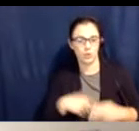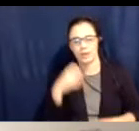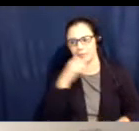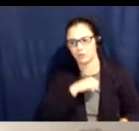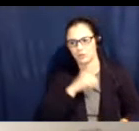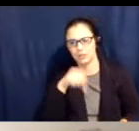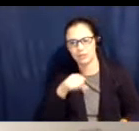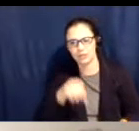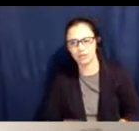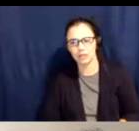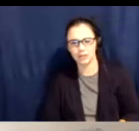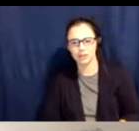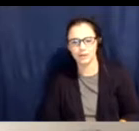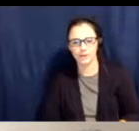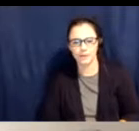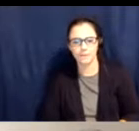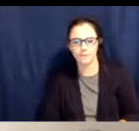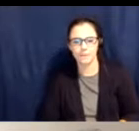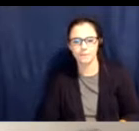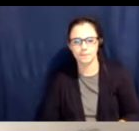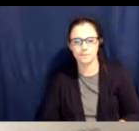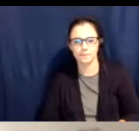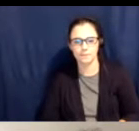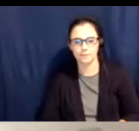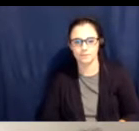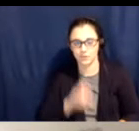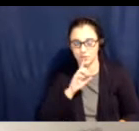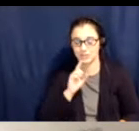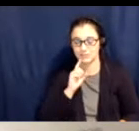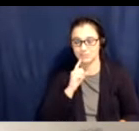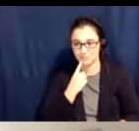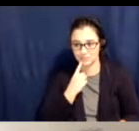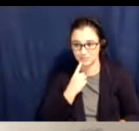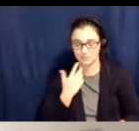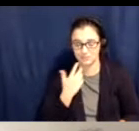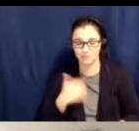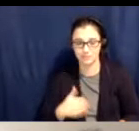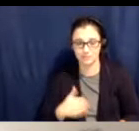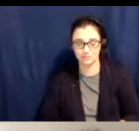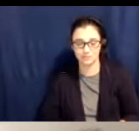may. yeah, it's pretty intense.